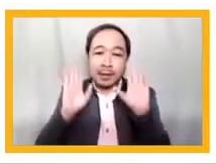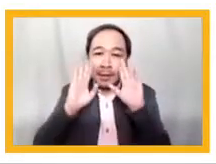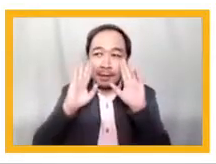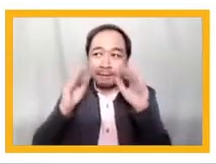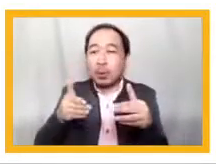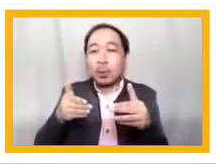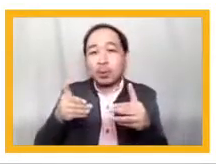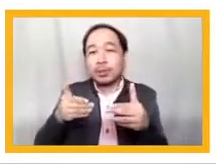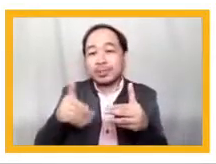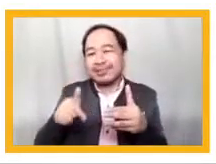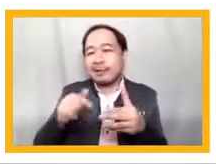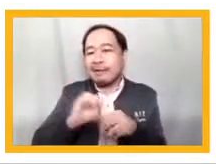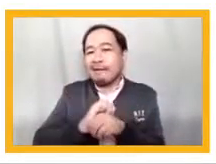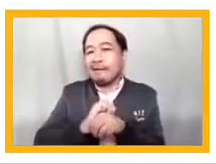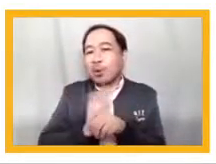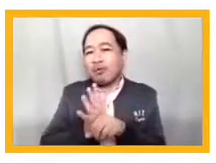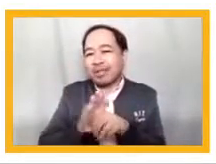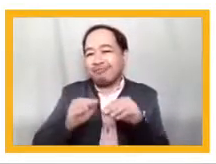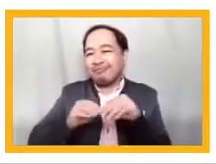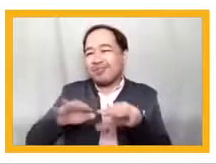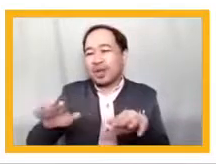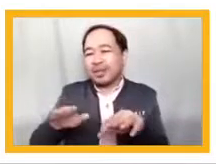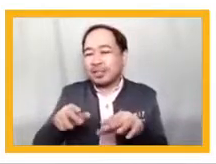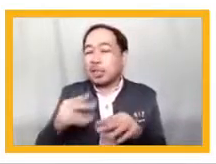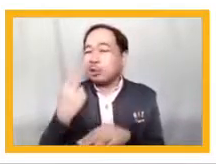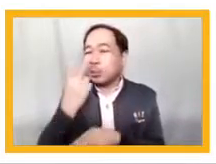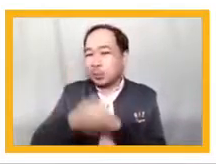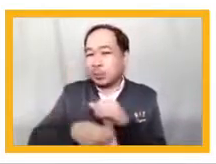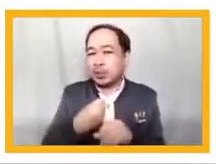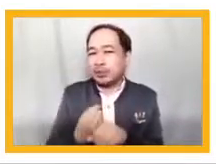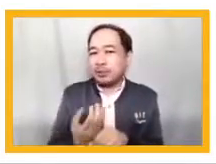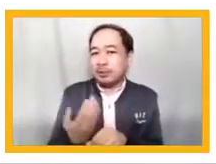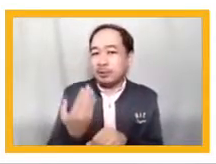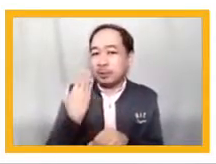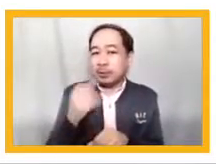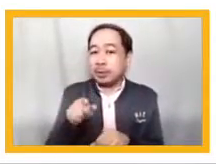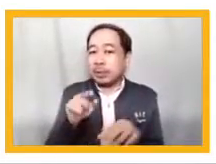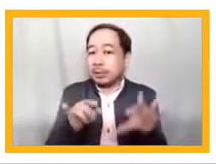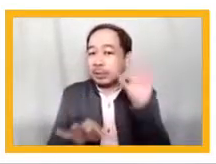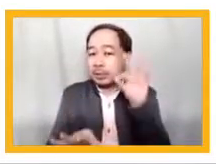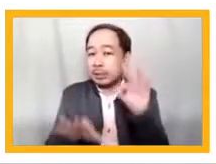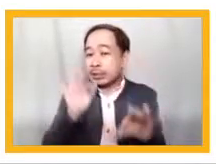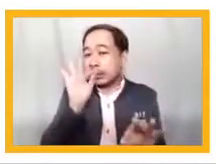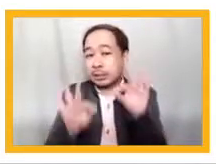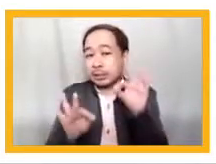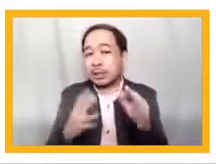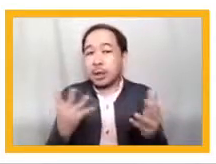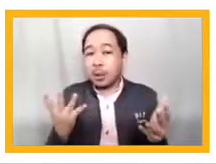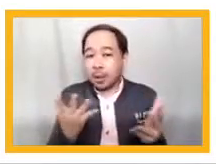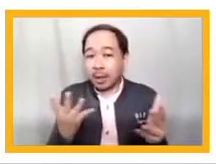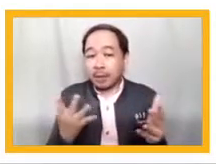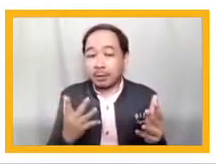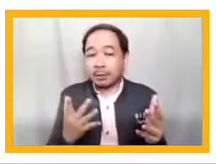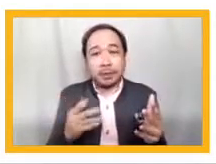COVID-19 2 years ago. So, so also the selection of the good project can survive